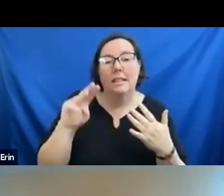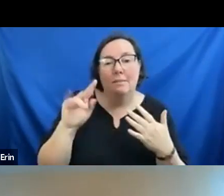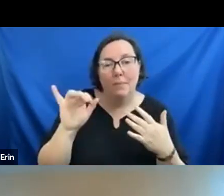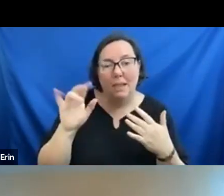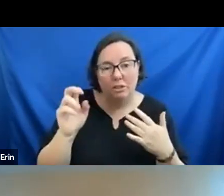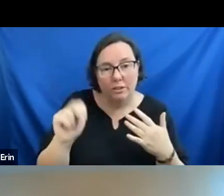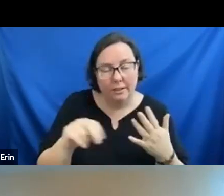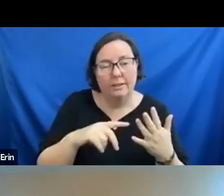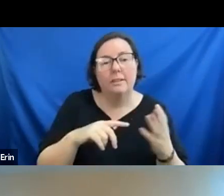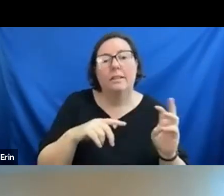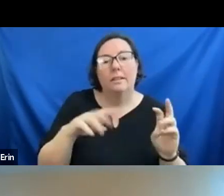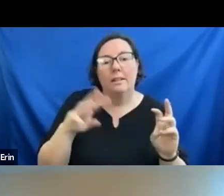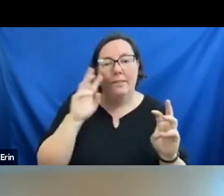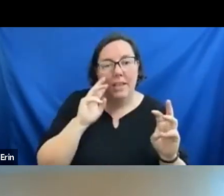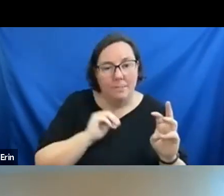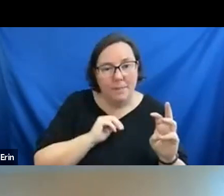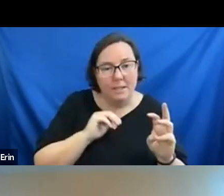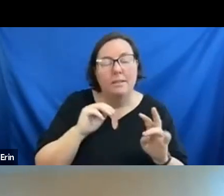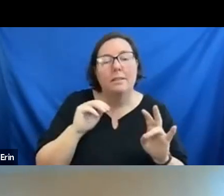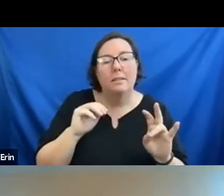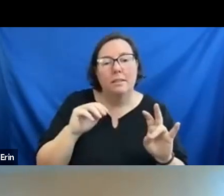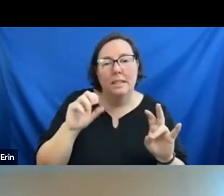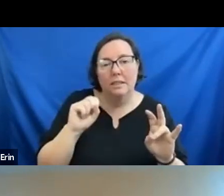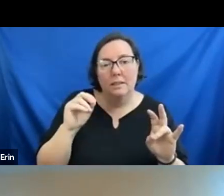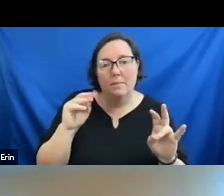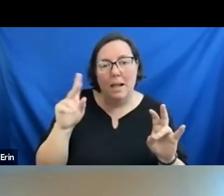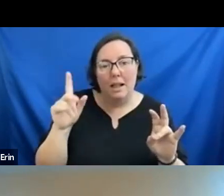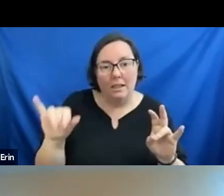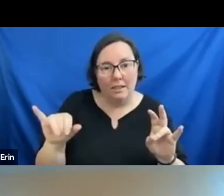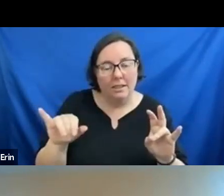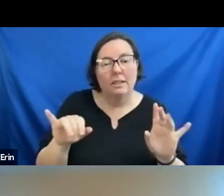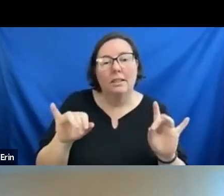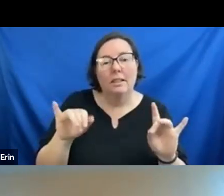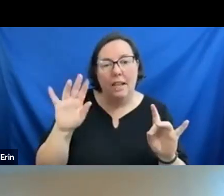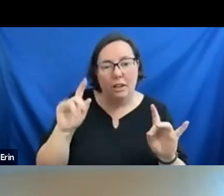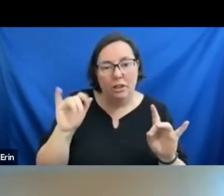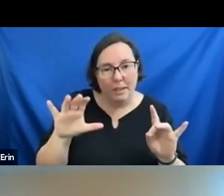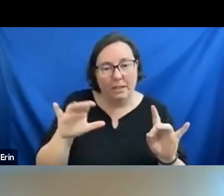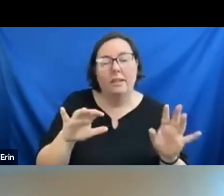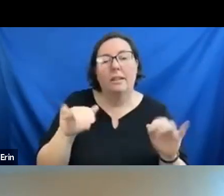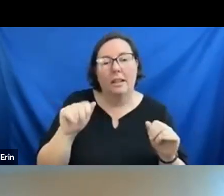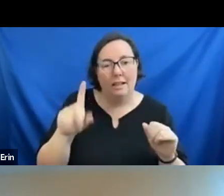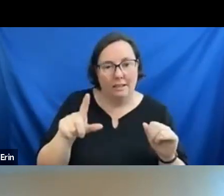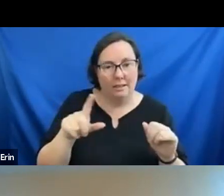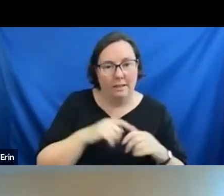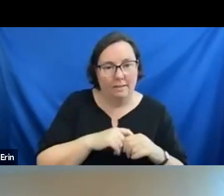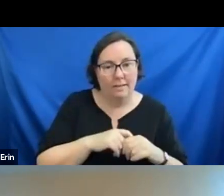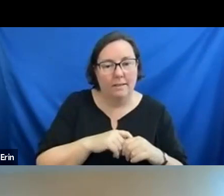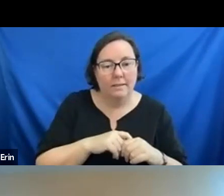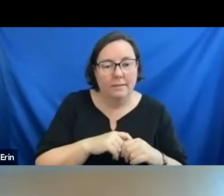Mandarin, Vietnamese, Somali, Arabic, and American Sign